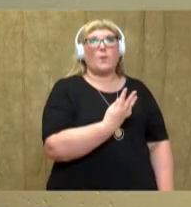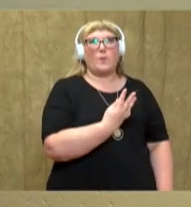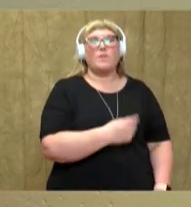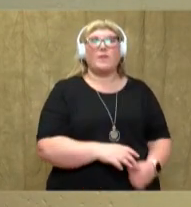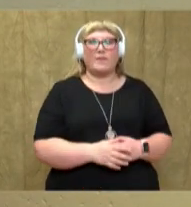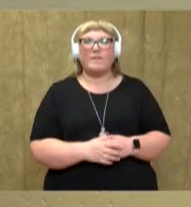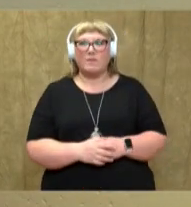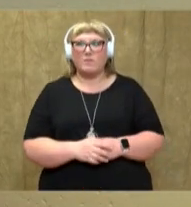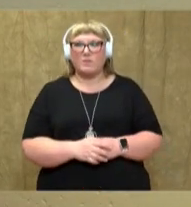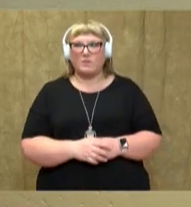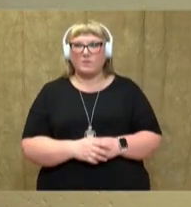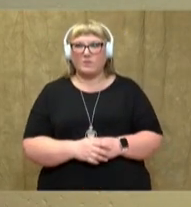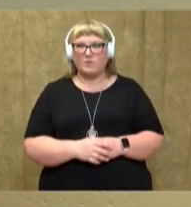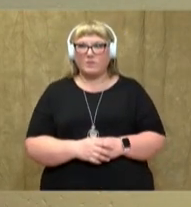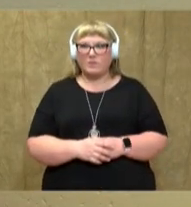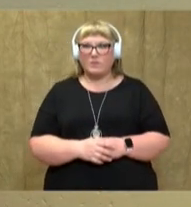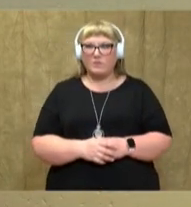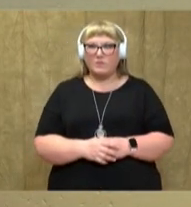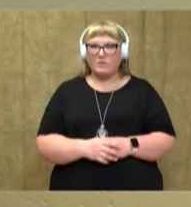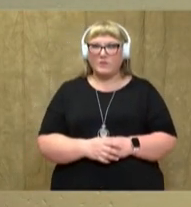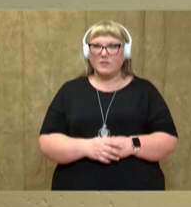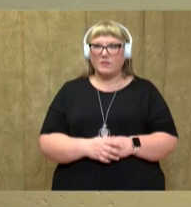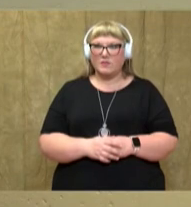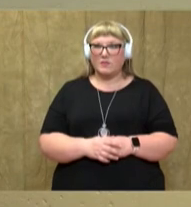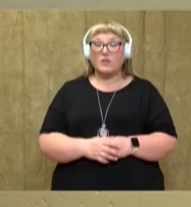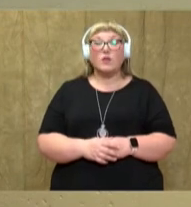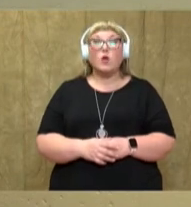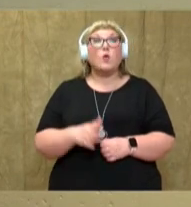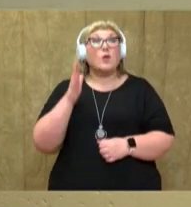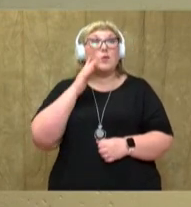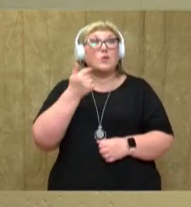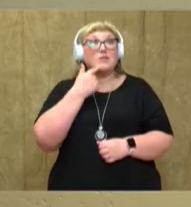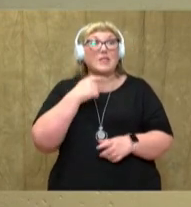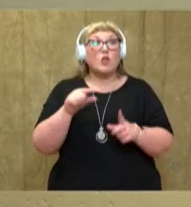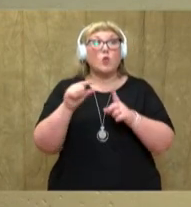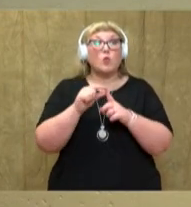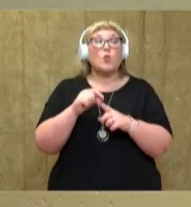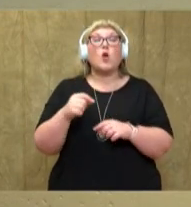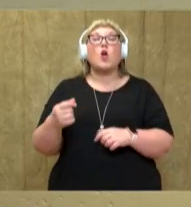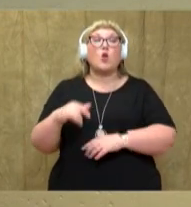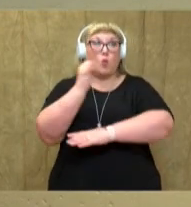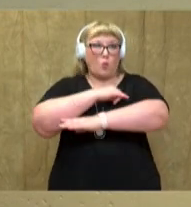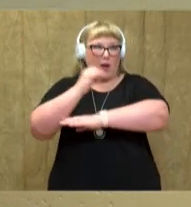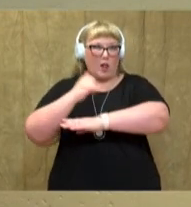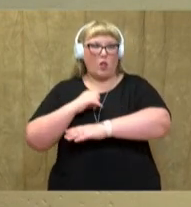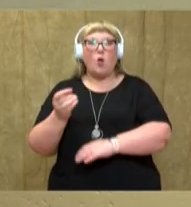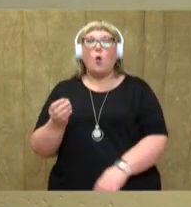which is W. Let's test it out. We're gonna say the word whale. Let's try it three times.